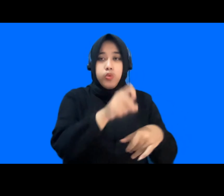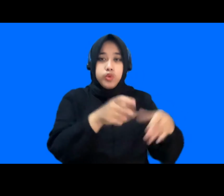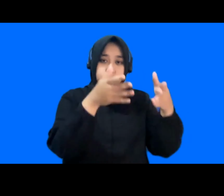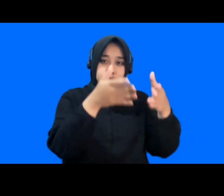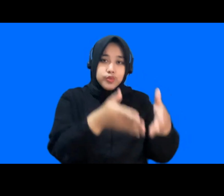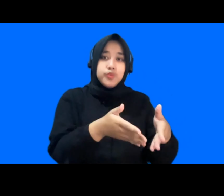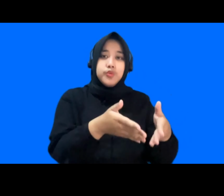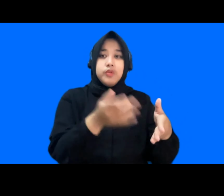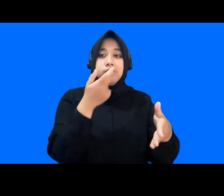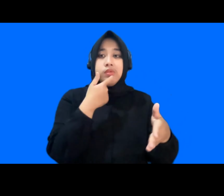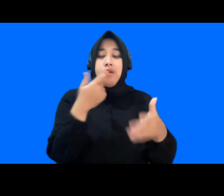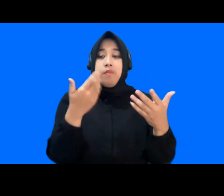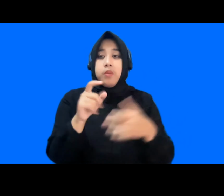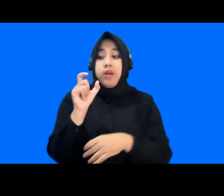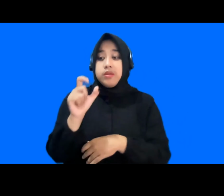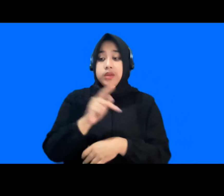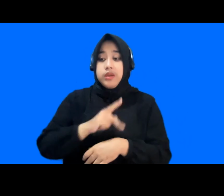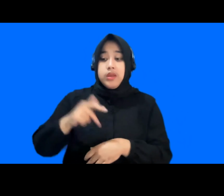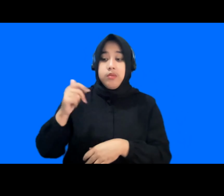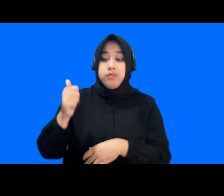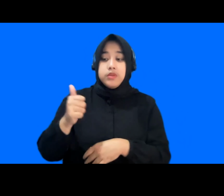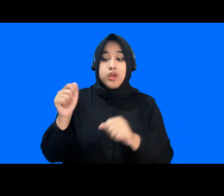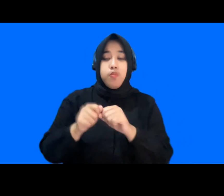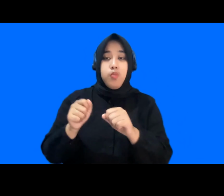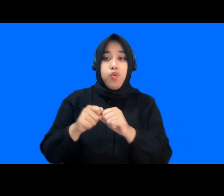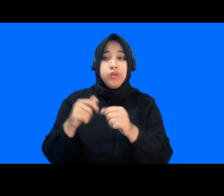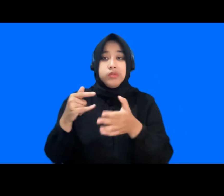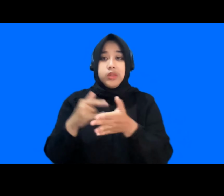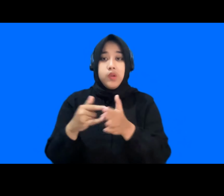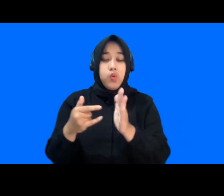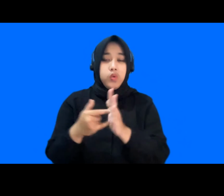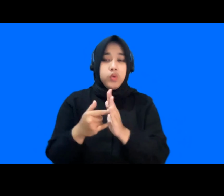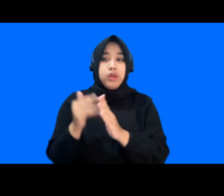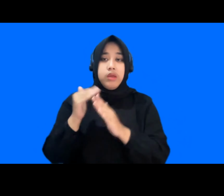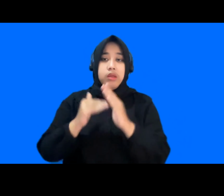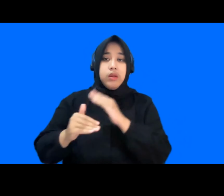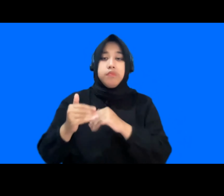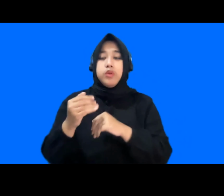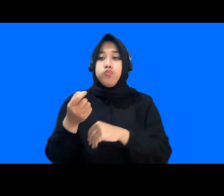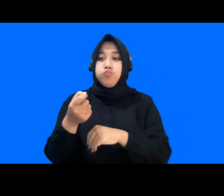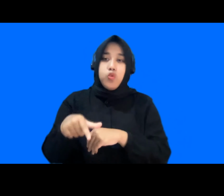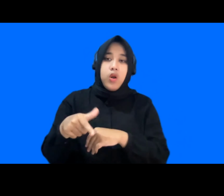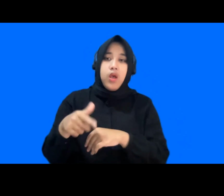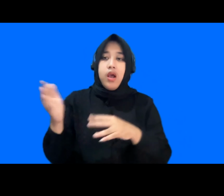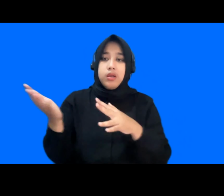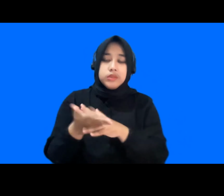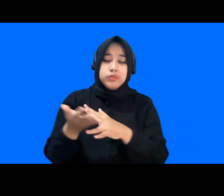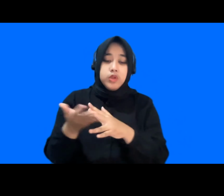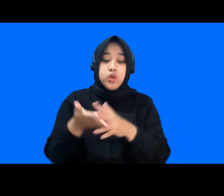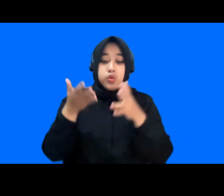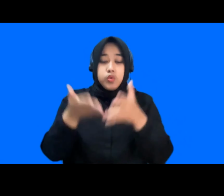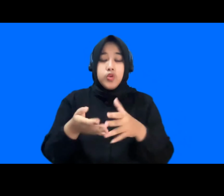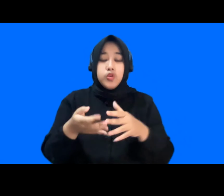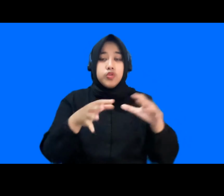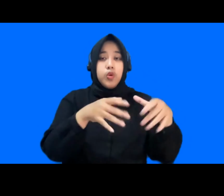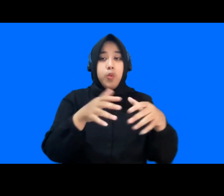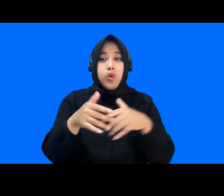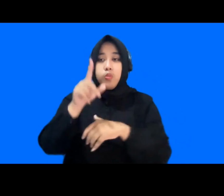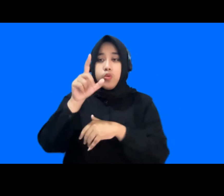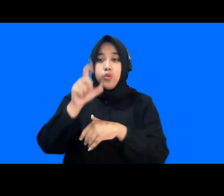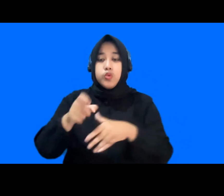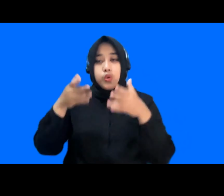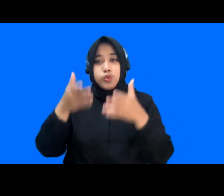and accessible. Thank you again for the fantastic presentation and discussions today on the intersection of smart technology and